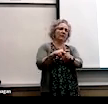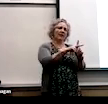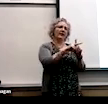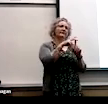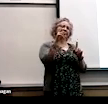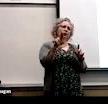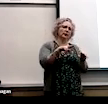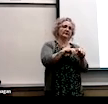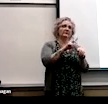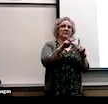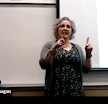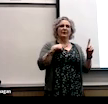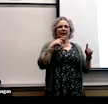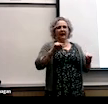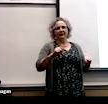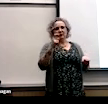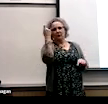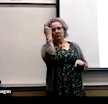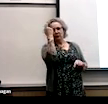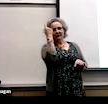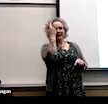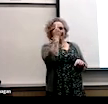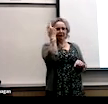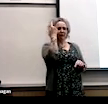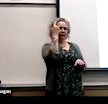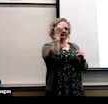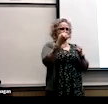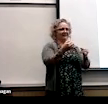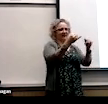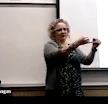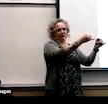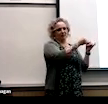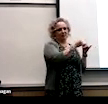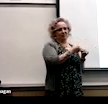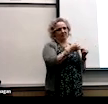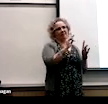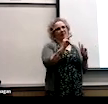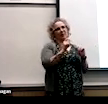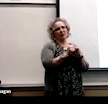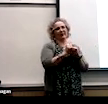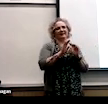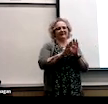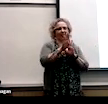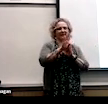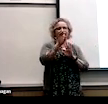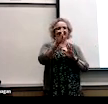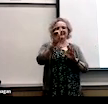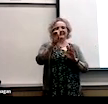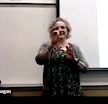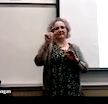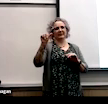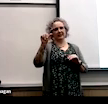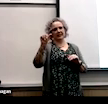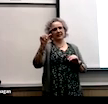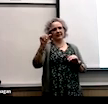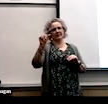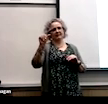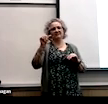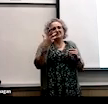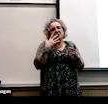every transition plan, especially in a sphere of people with developmental disability, but some element of them may be useful.